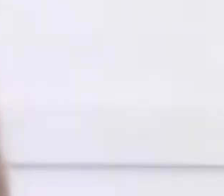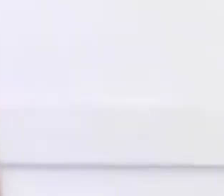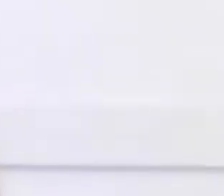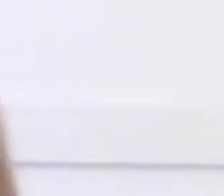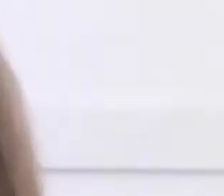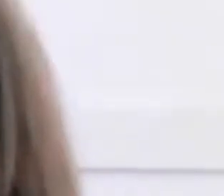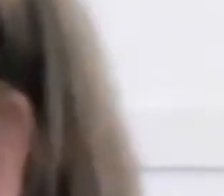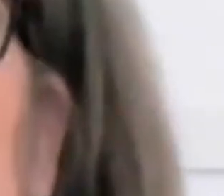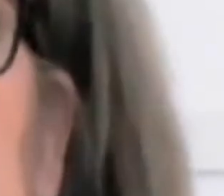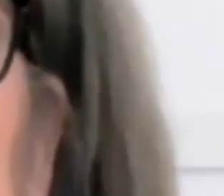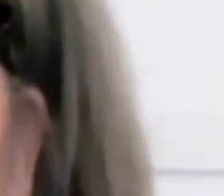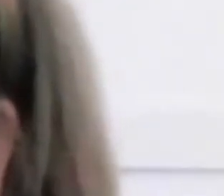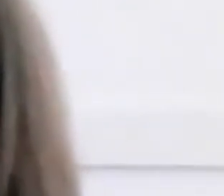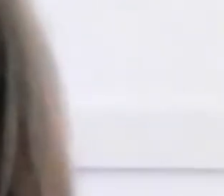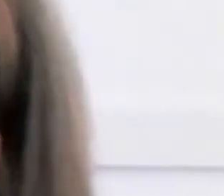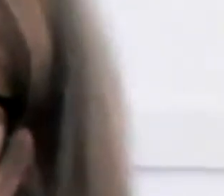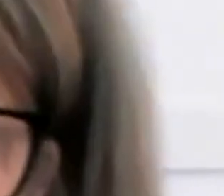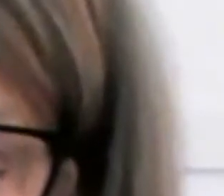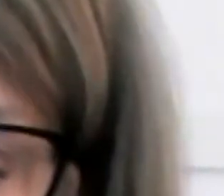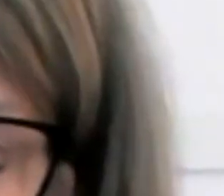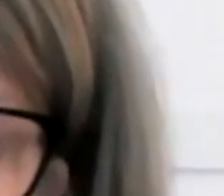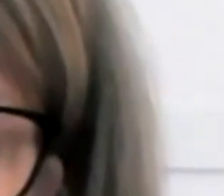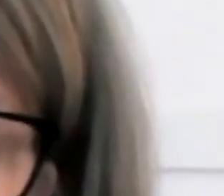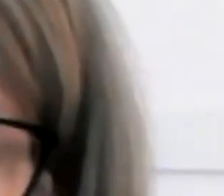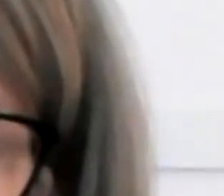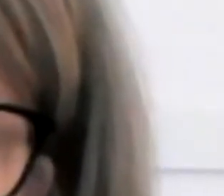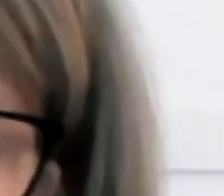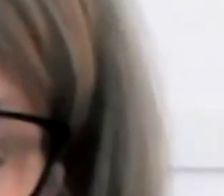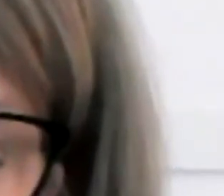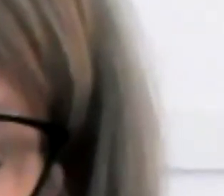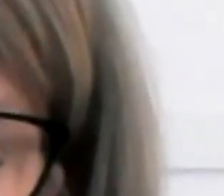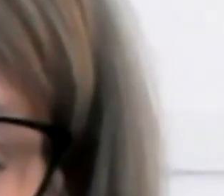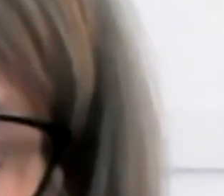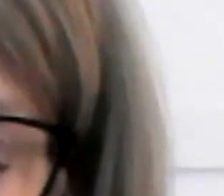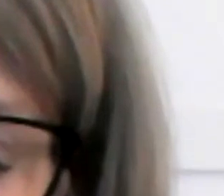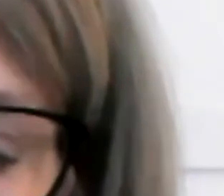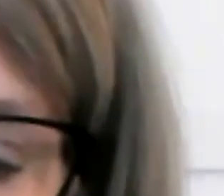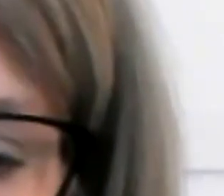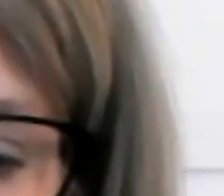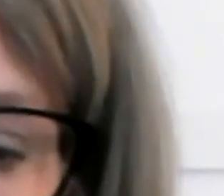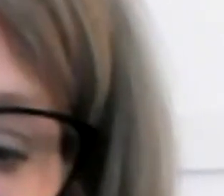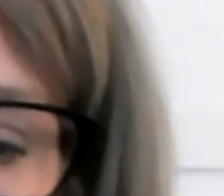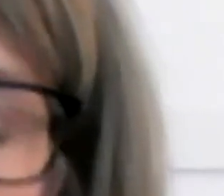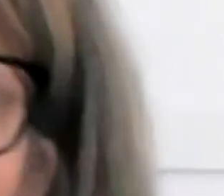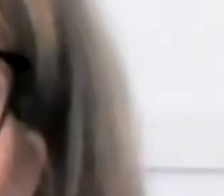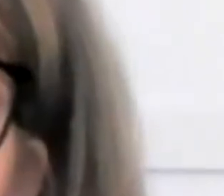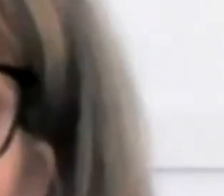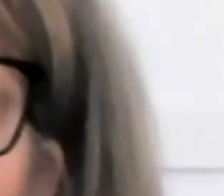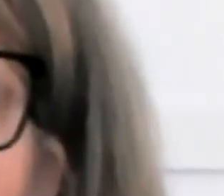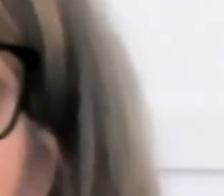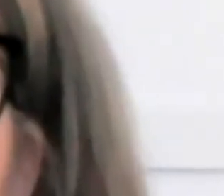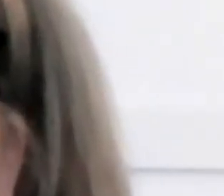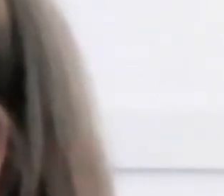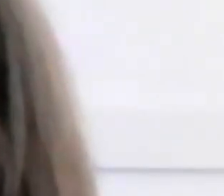emphasis on client kinds of relationships, where we're talking about